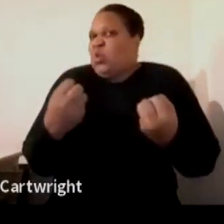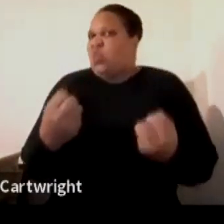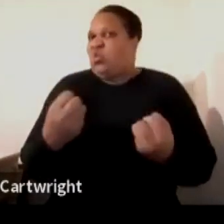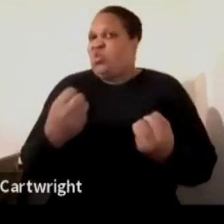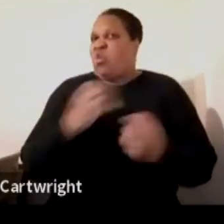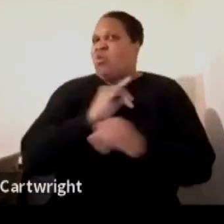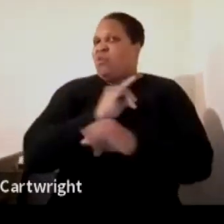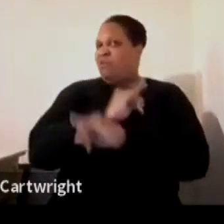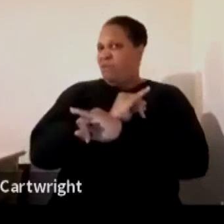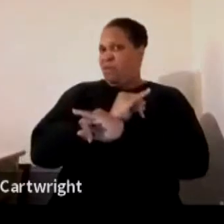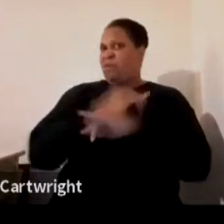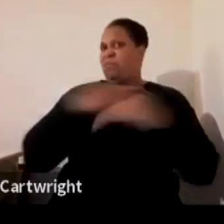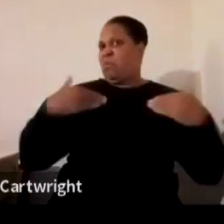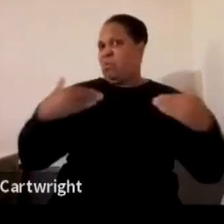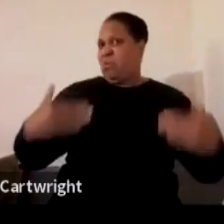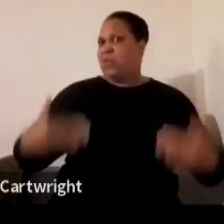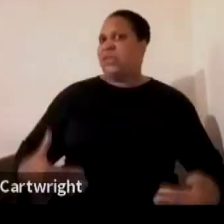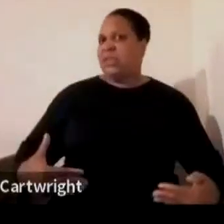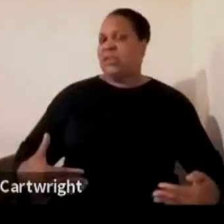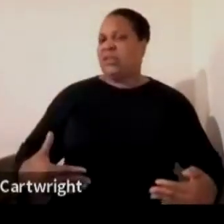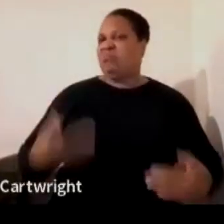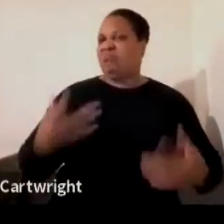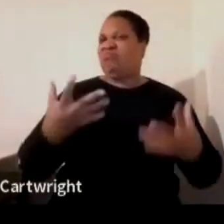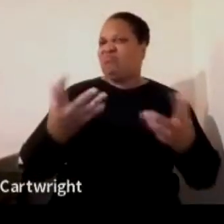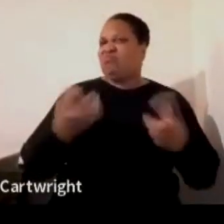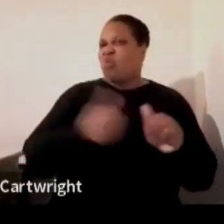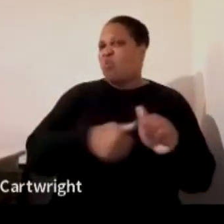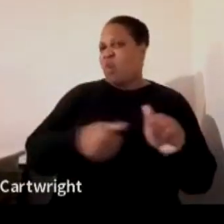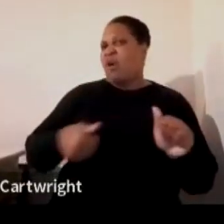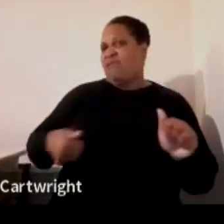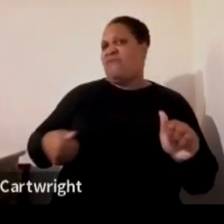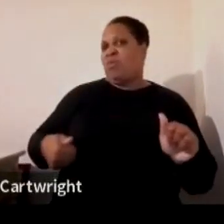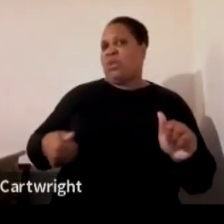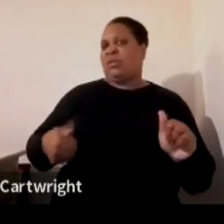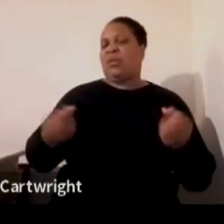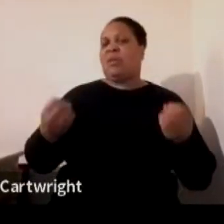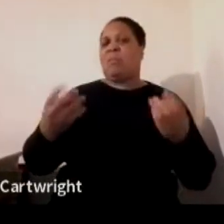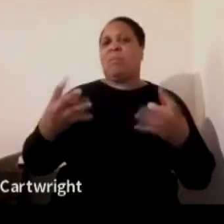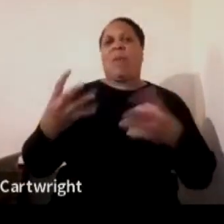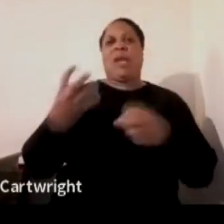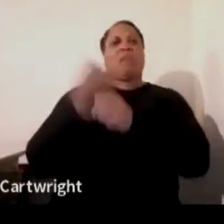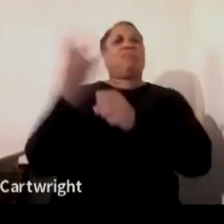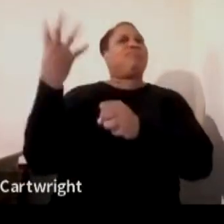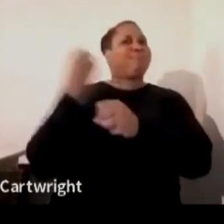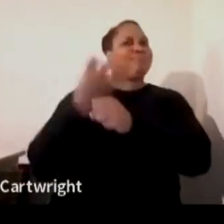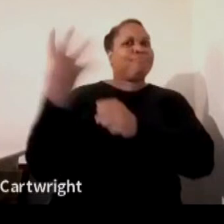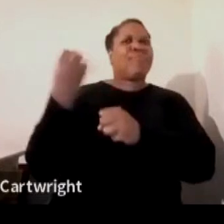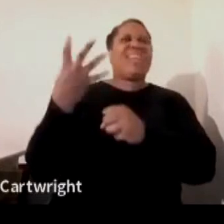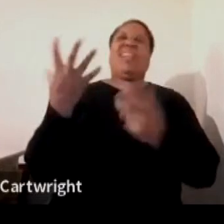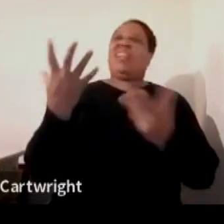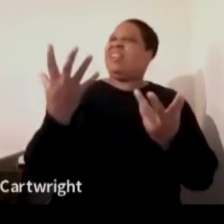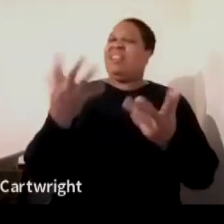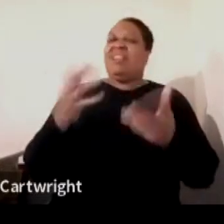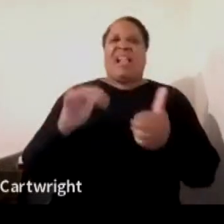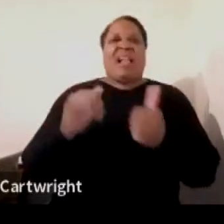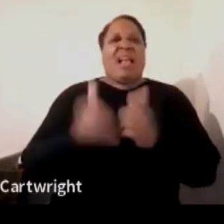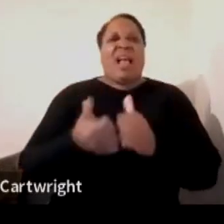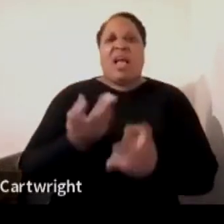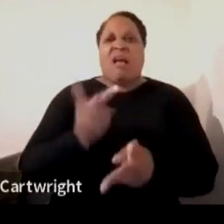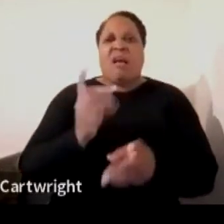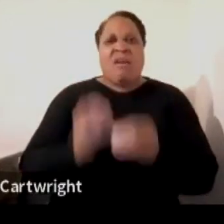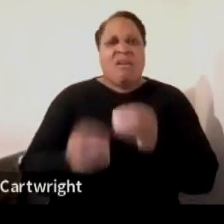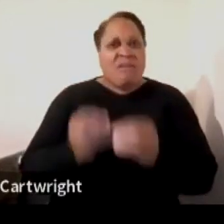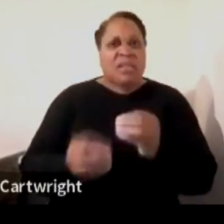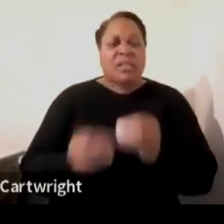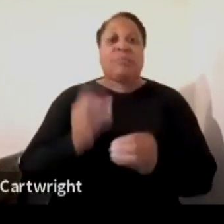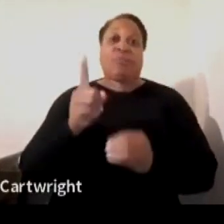so we wanted to try to avoid that. So for many decades now, it's been looked at, how do we get around this? And so one of the options has